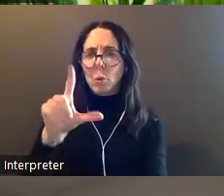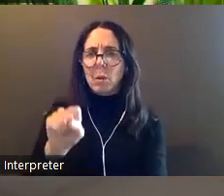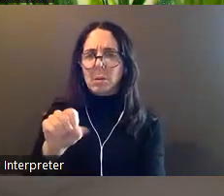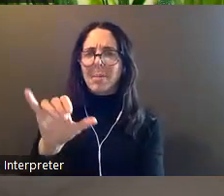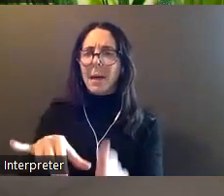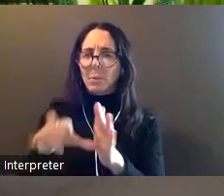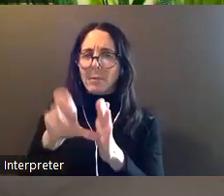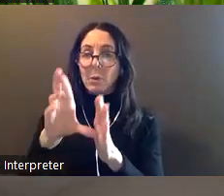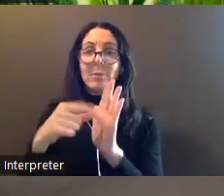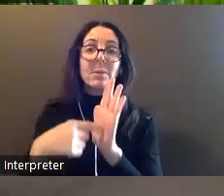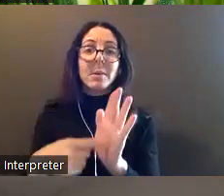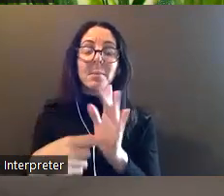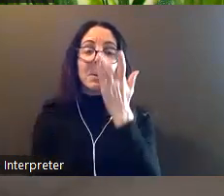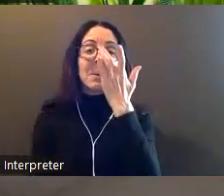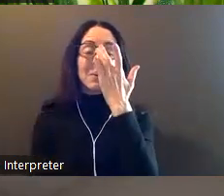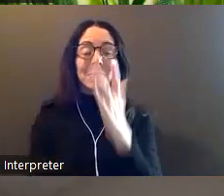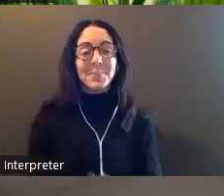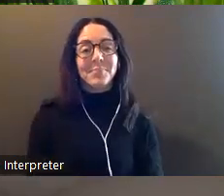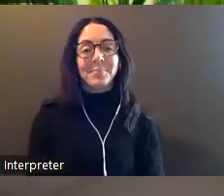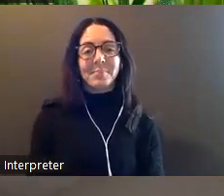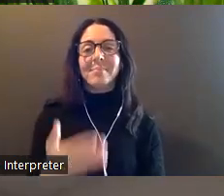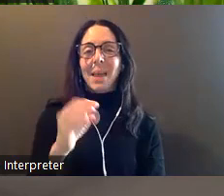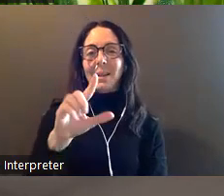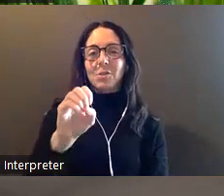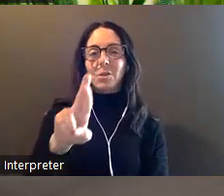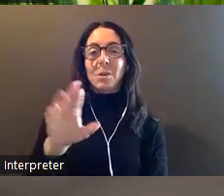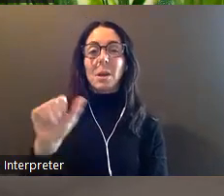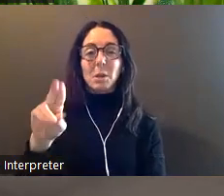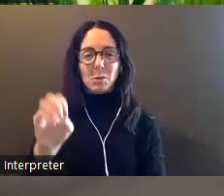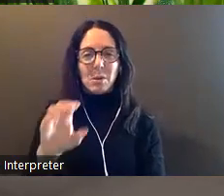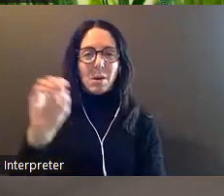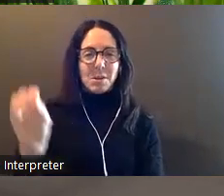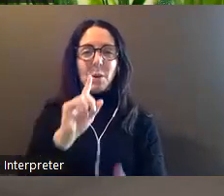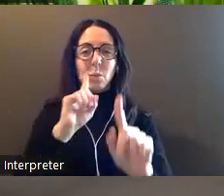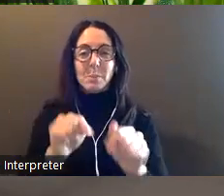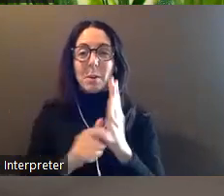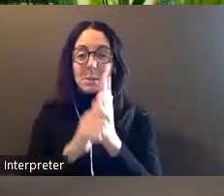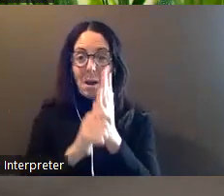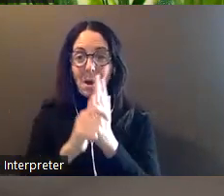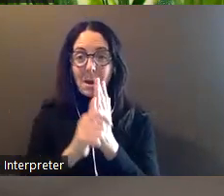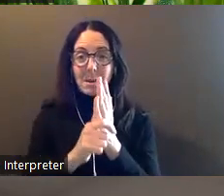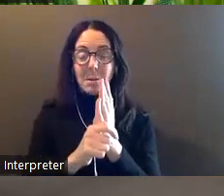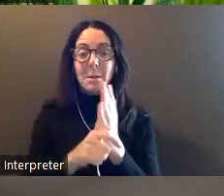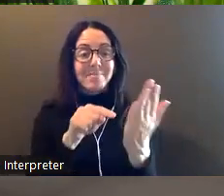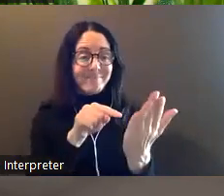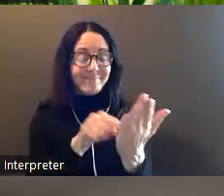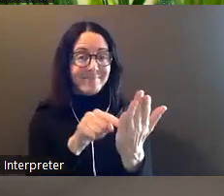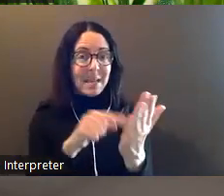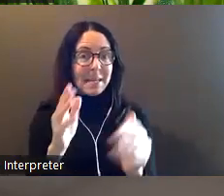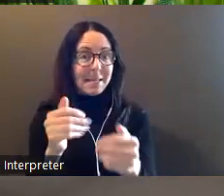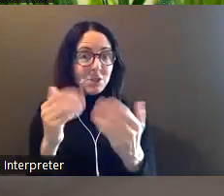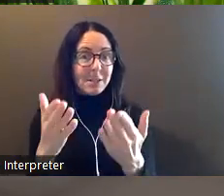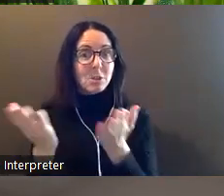as the Elder Abuse Ontario Response Guide, which suggests our services as